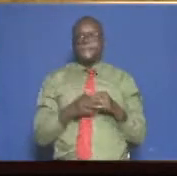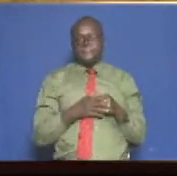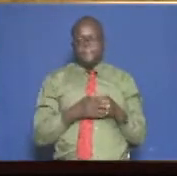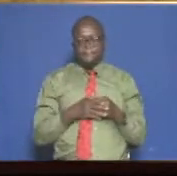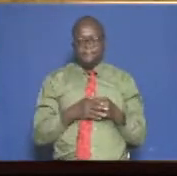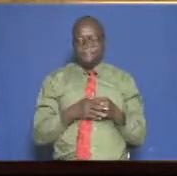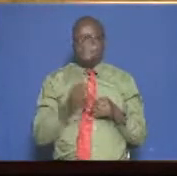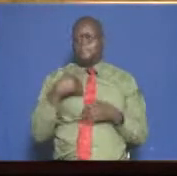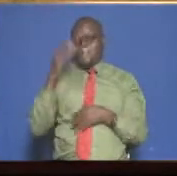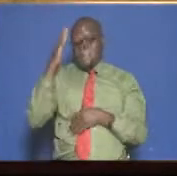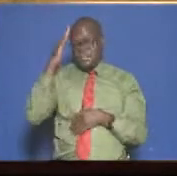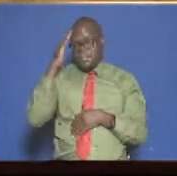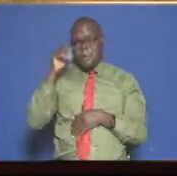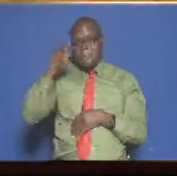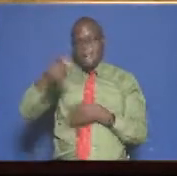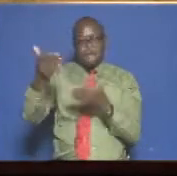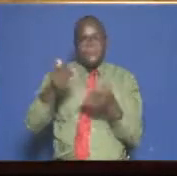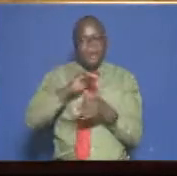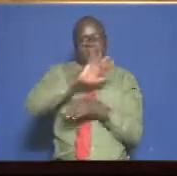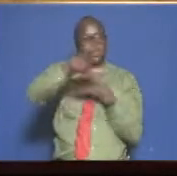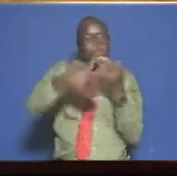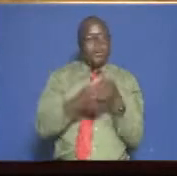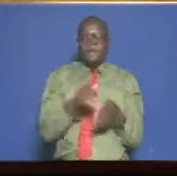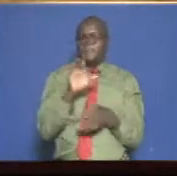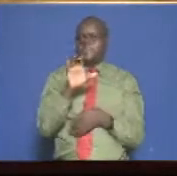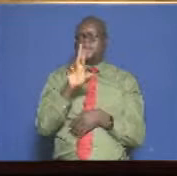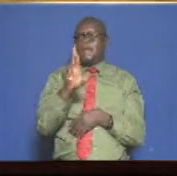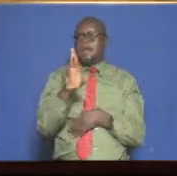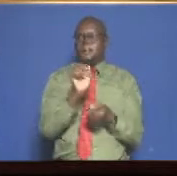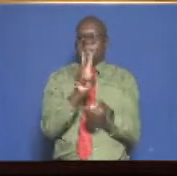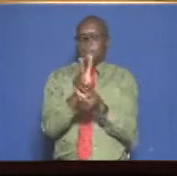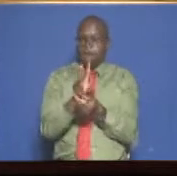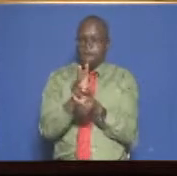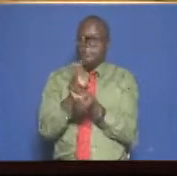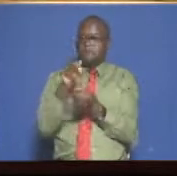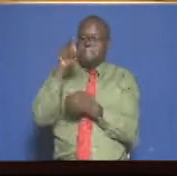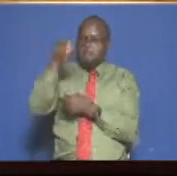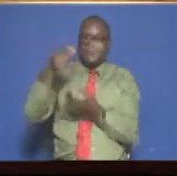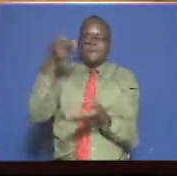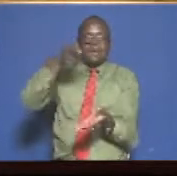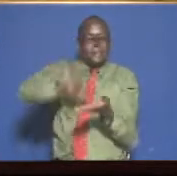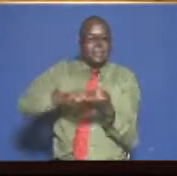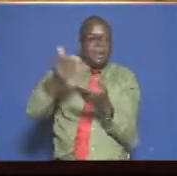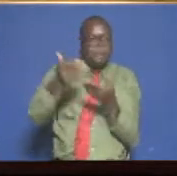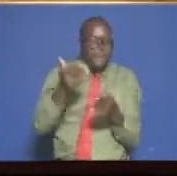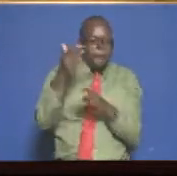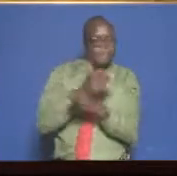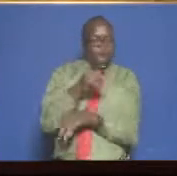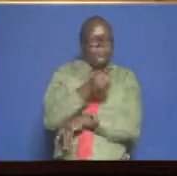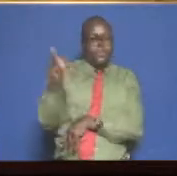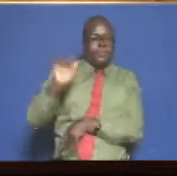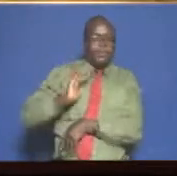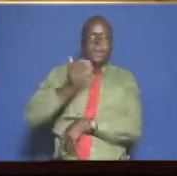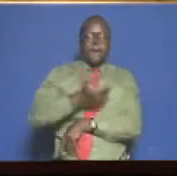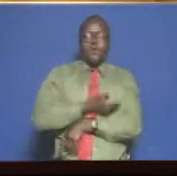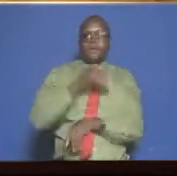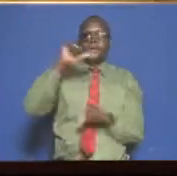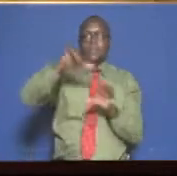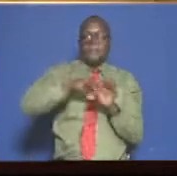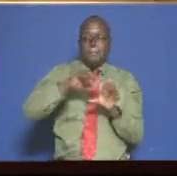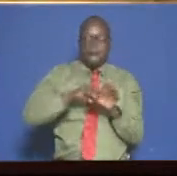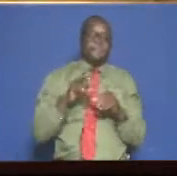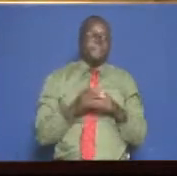You know, they must bring all the CR12s, the registrar must bring before you. In